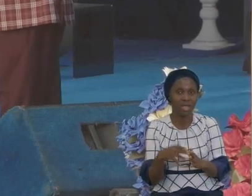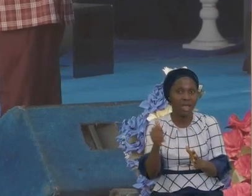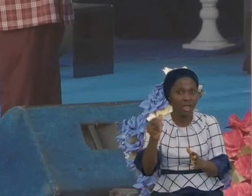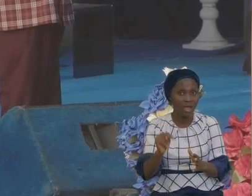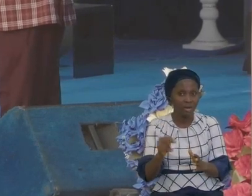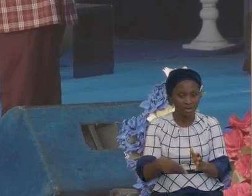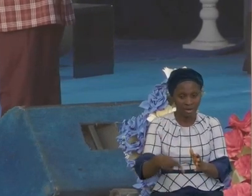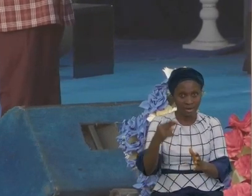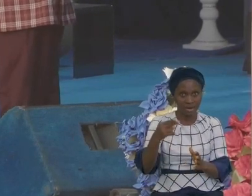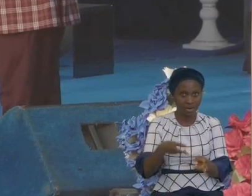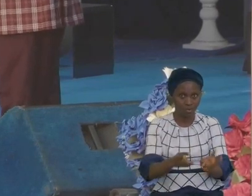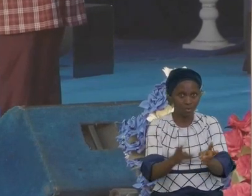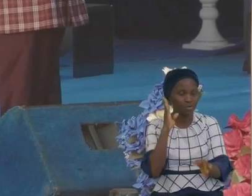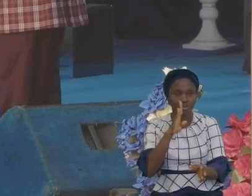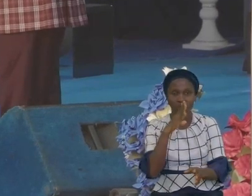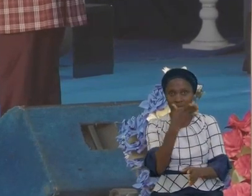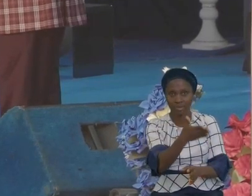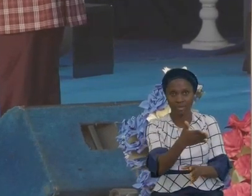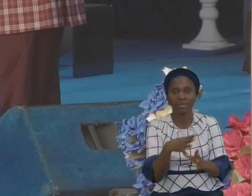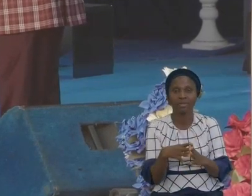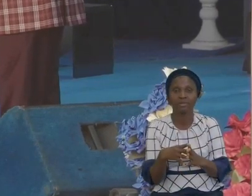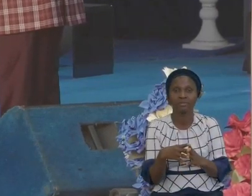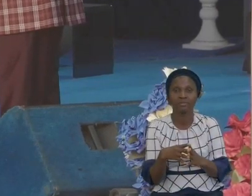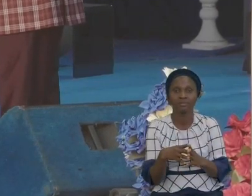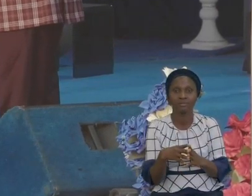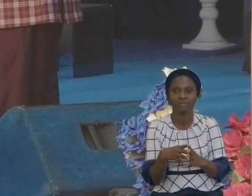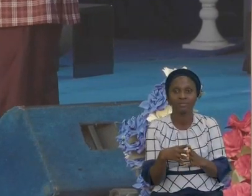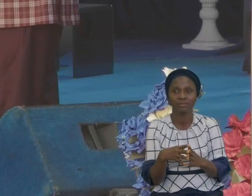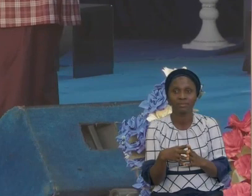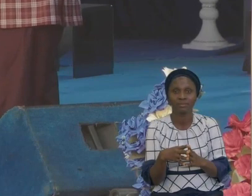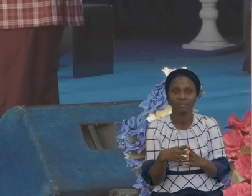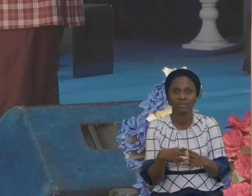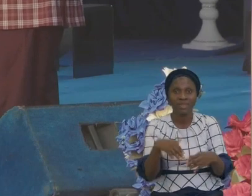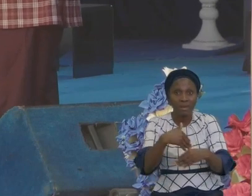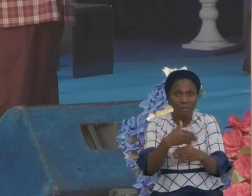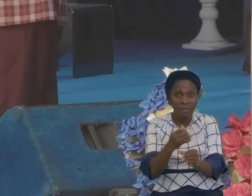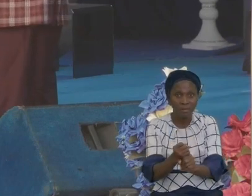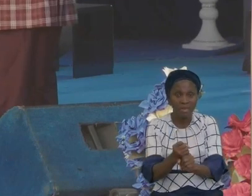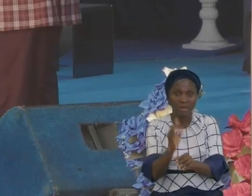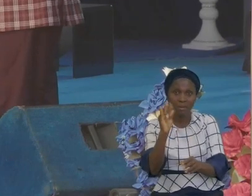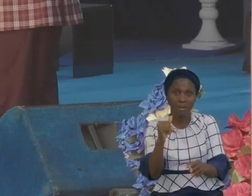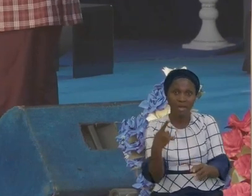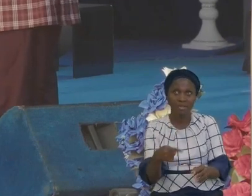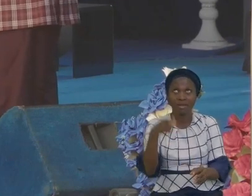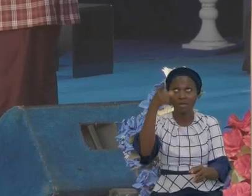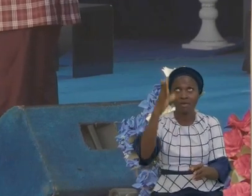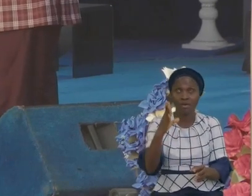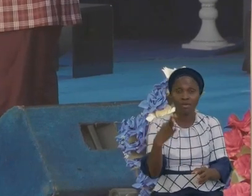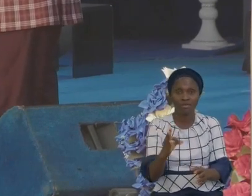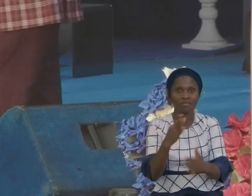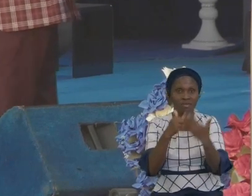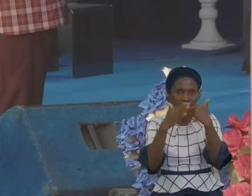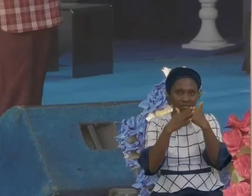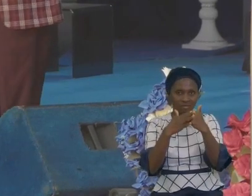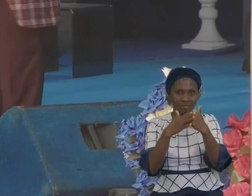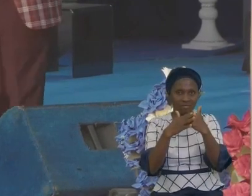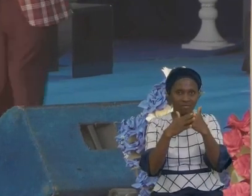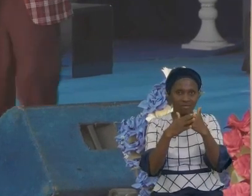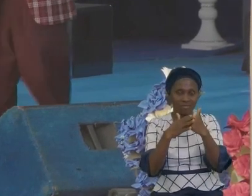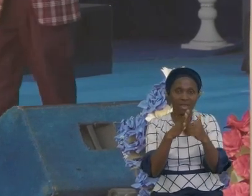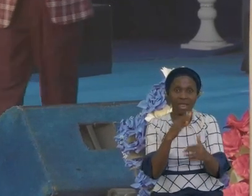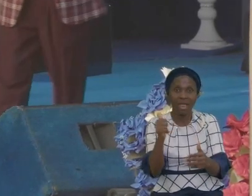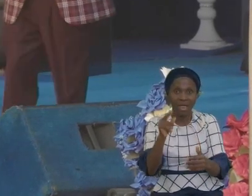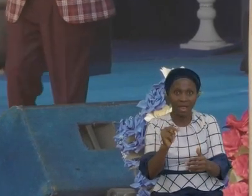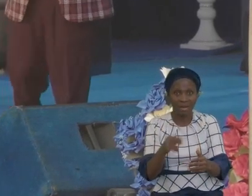made by the God of heaven. An highway shall be there, and it